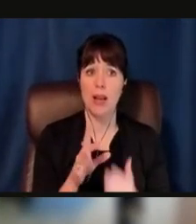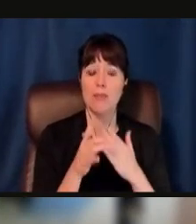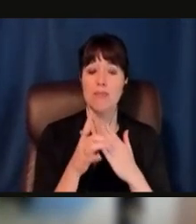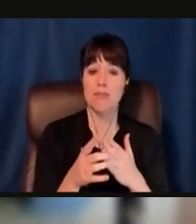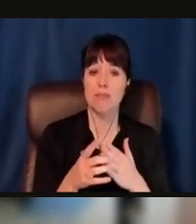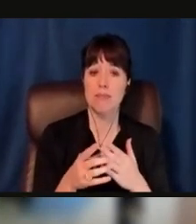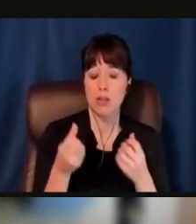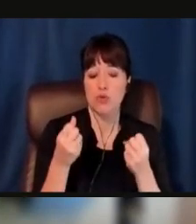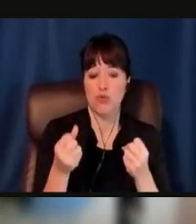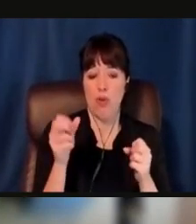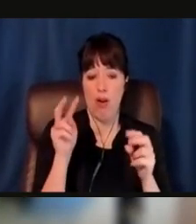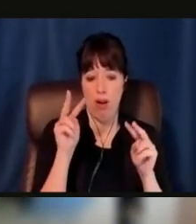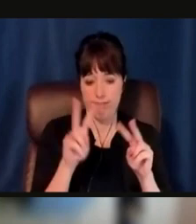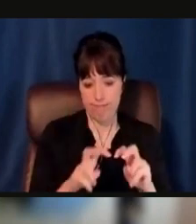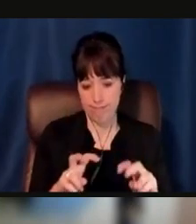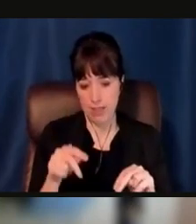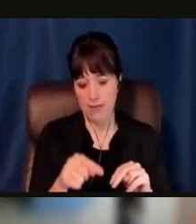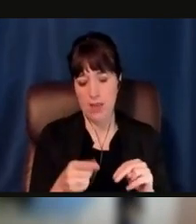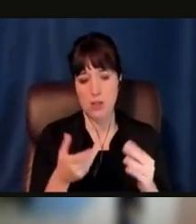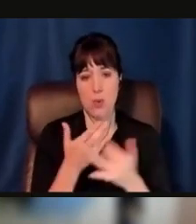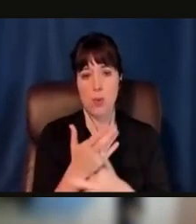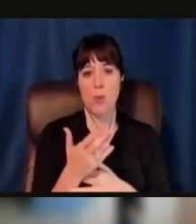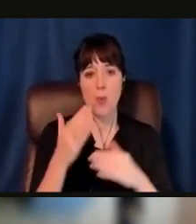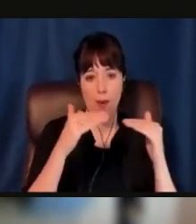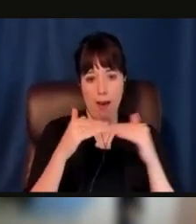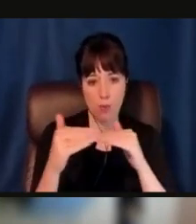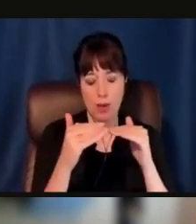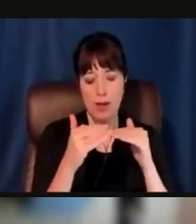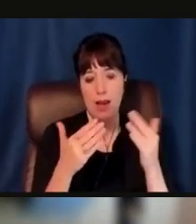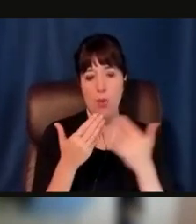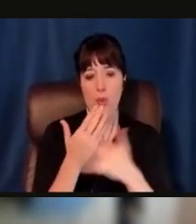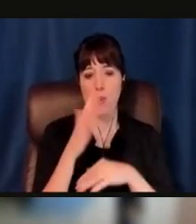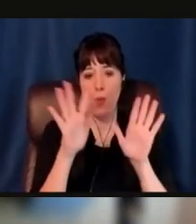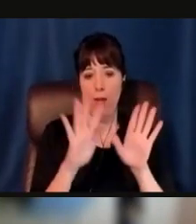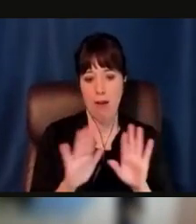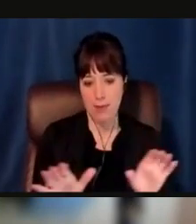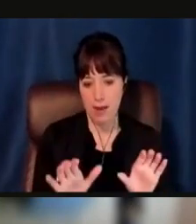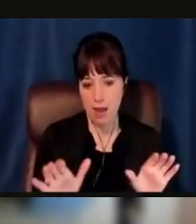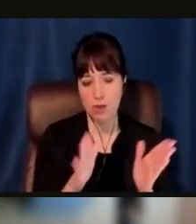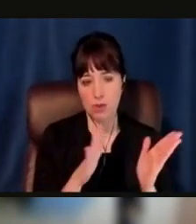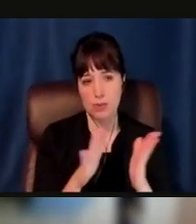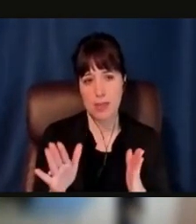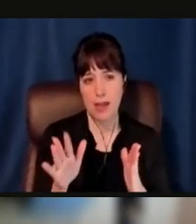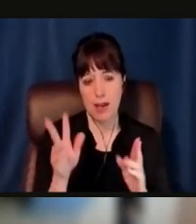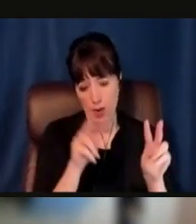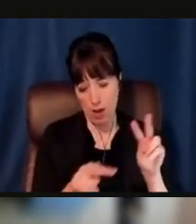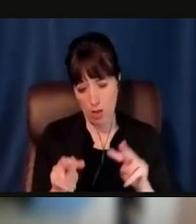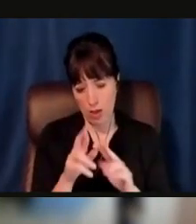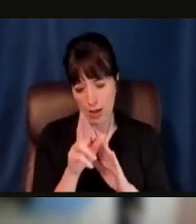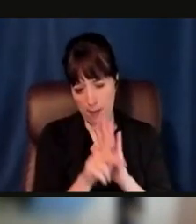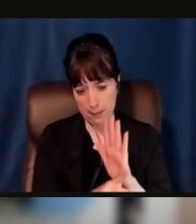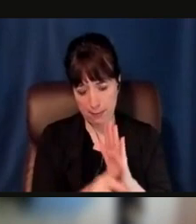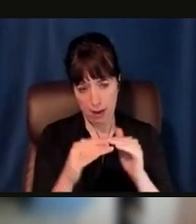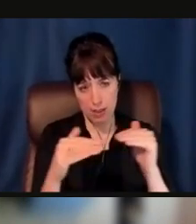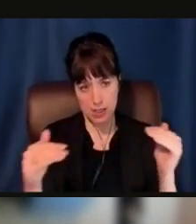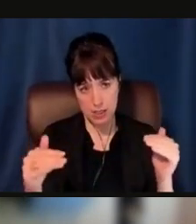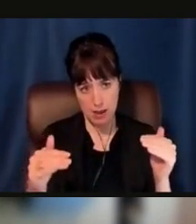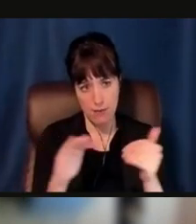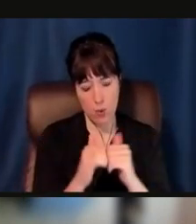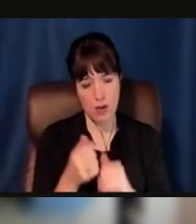strong look at this through the lens of equity, through the lens of our climate action plan, and look at the policy level on